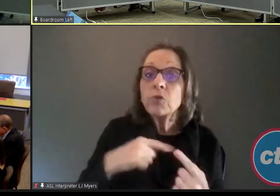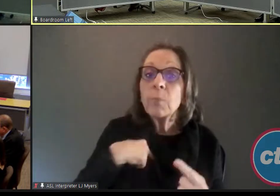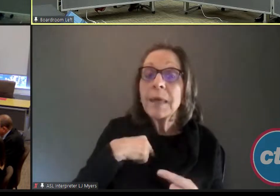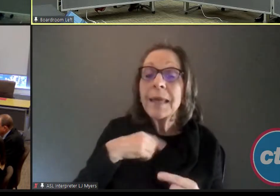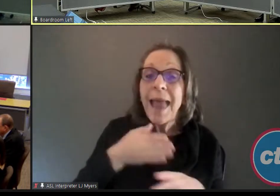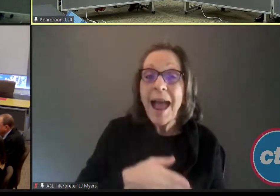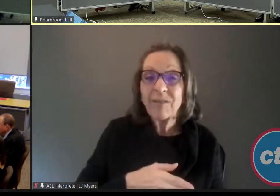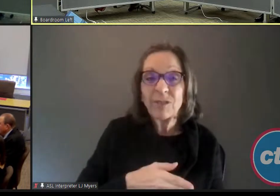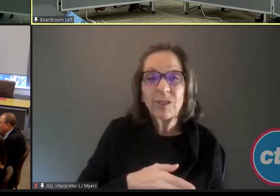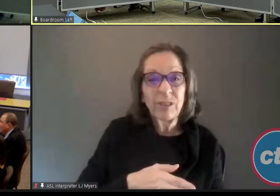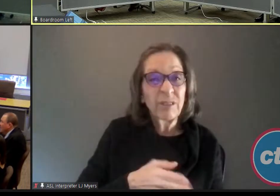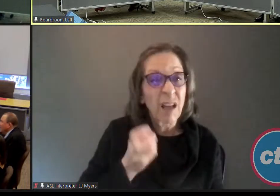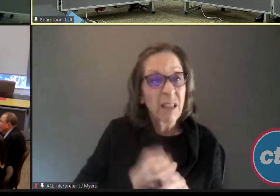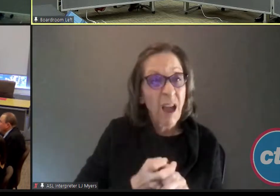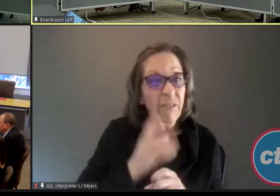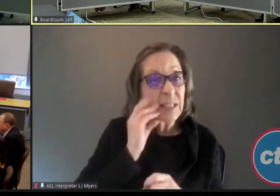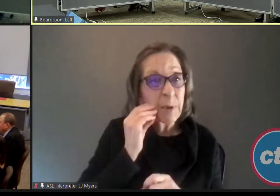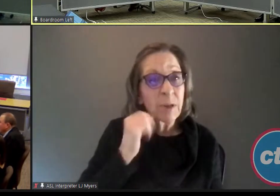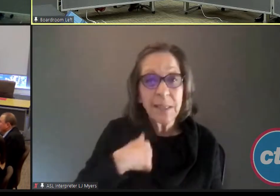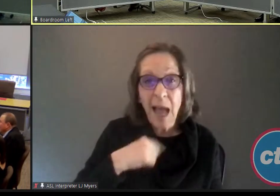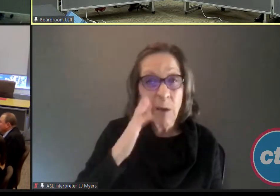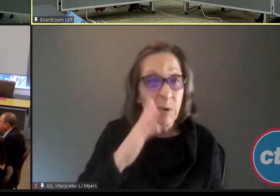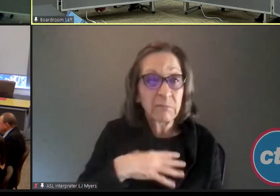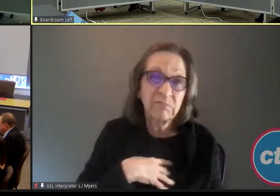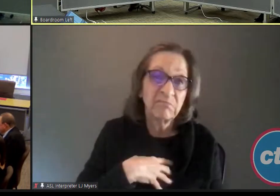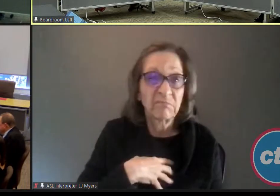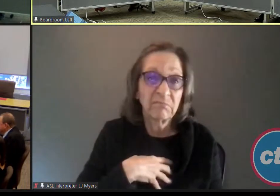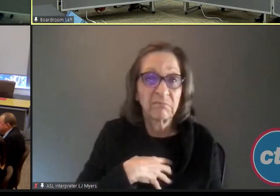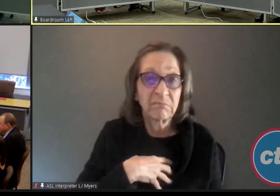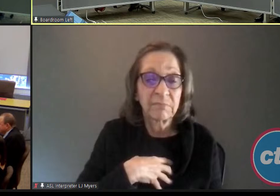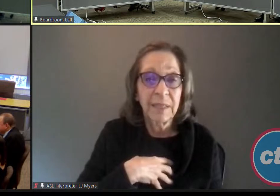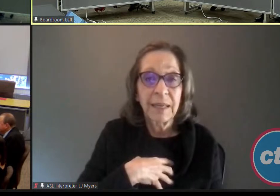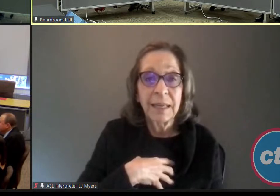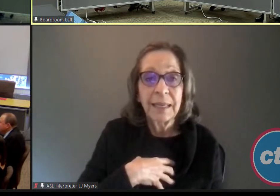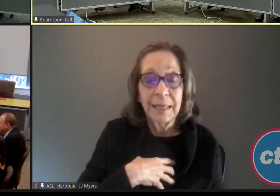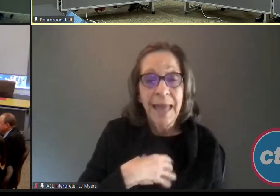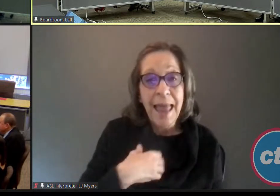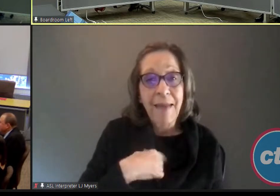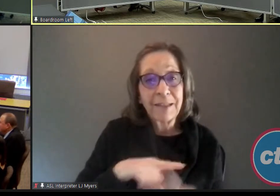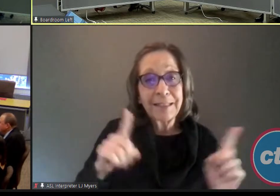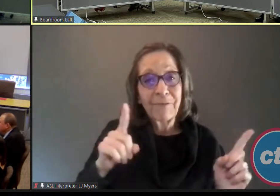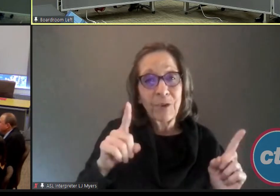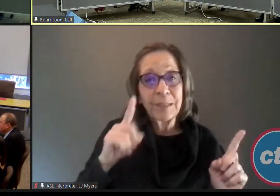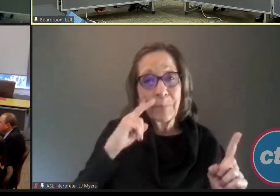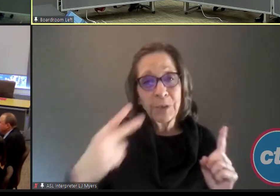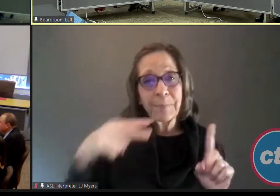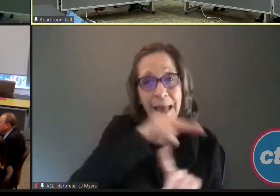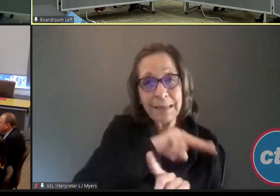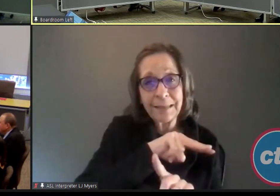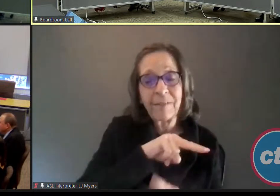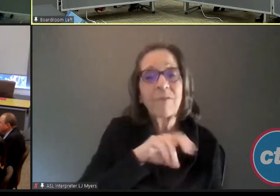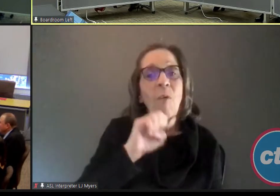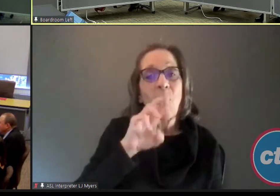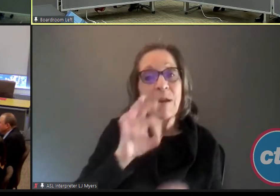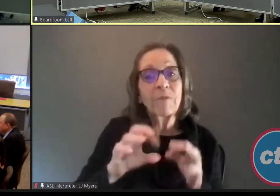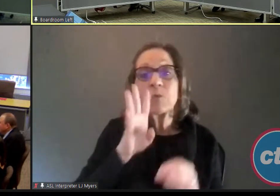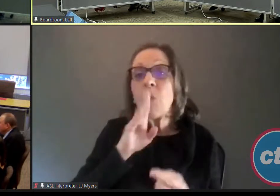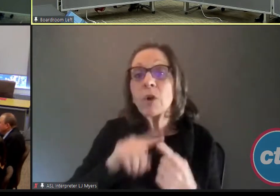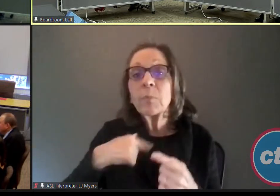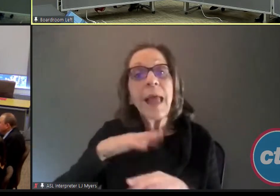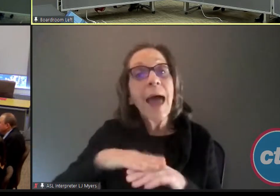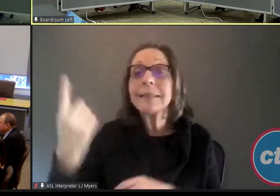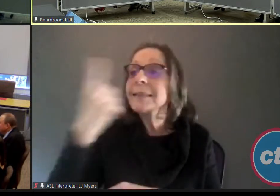rough experience, I probably have a lot different perspective than if you talk to me on a day